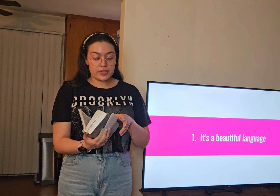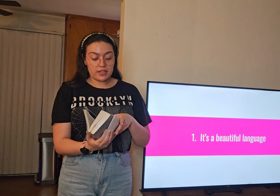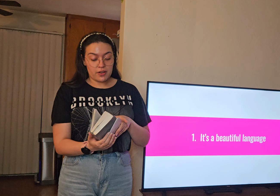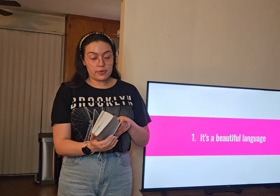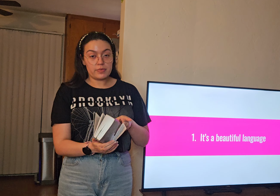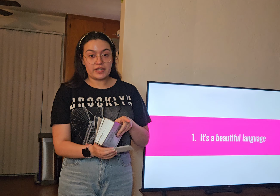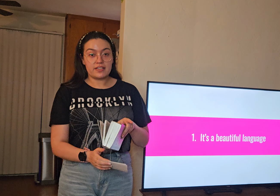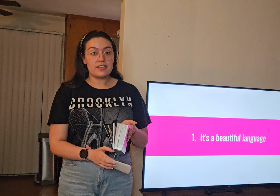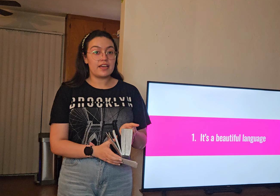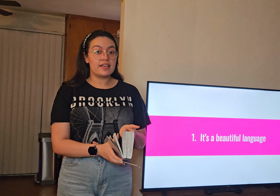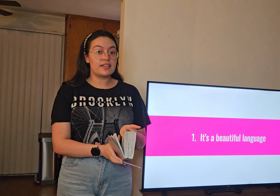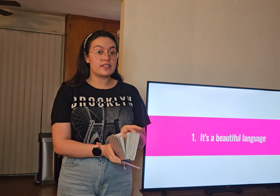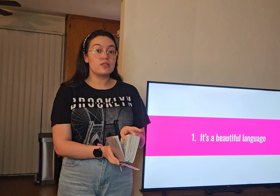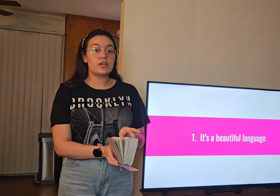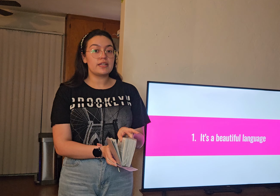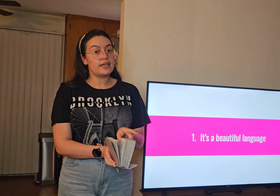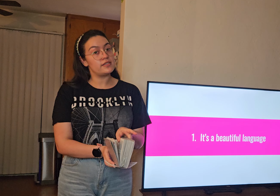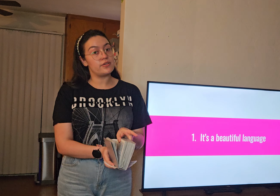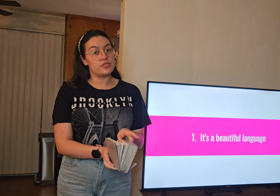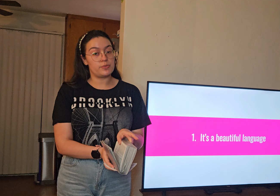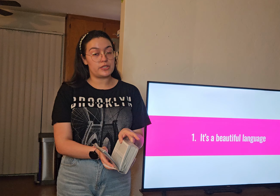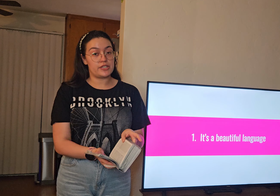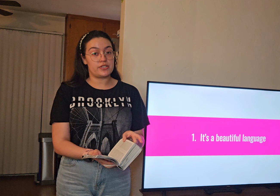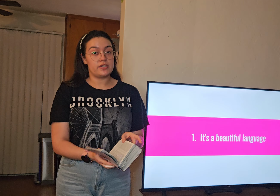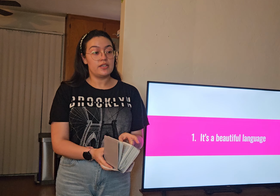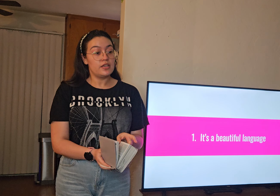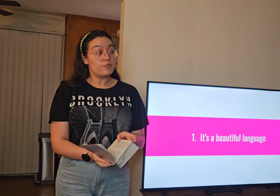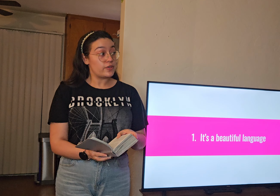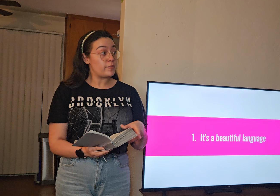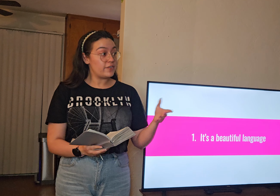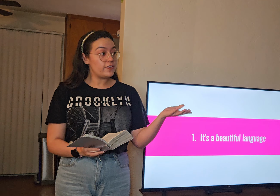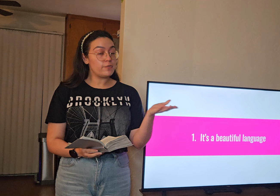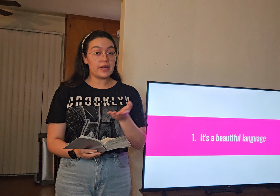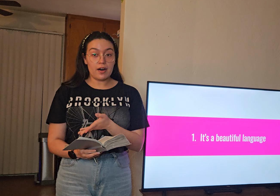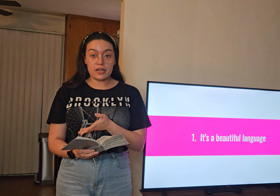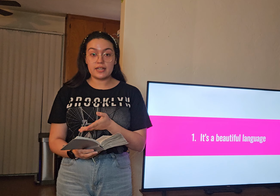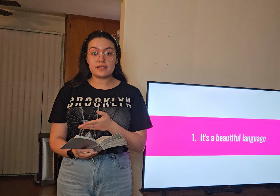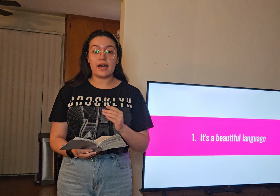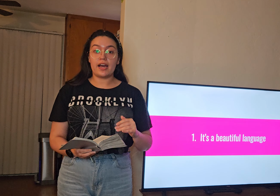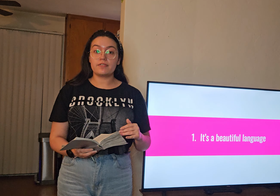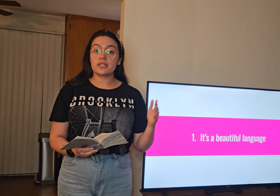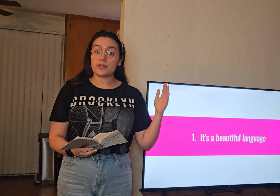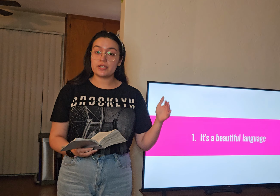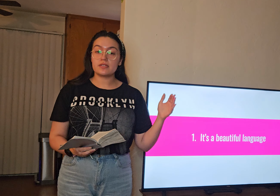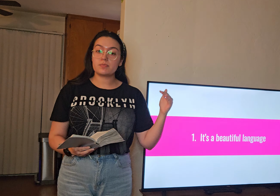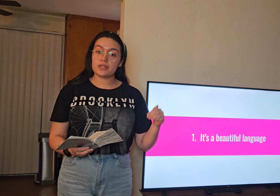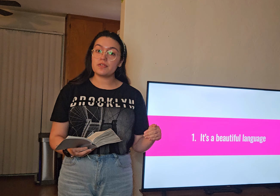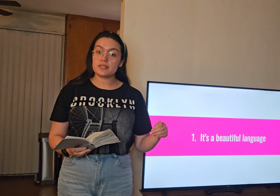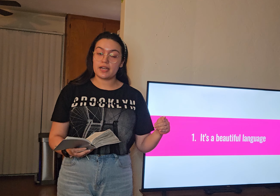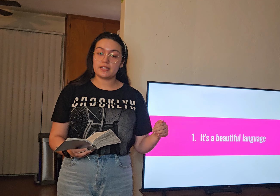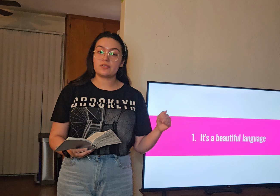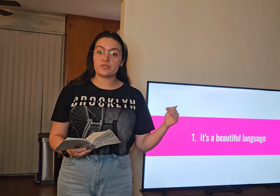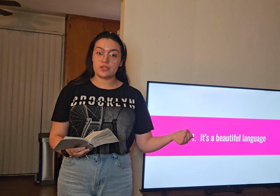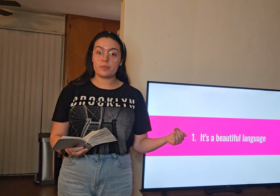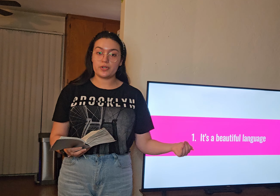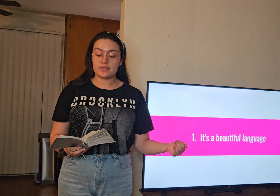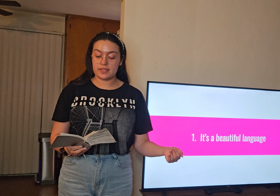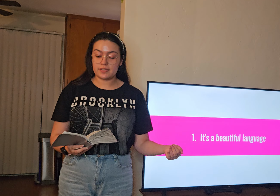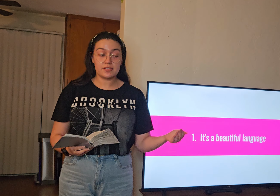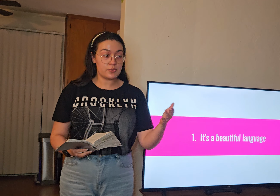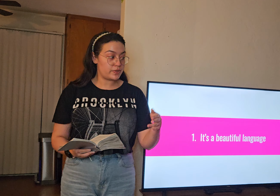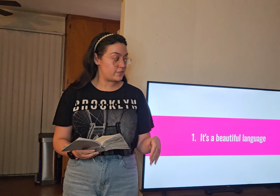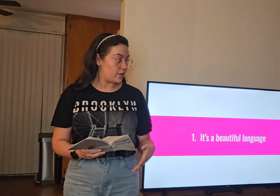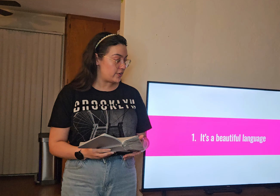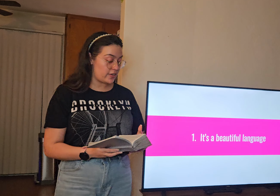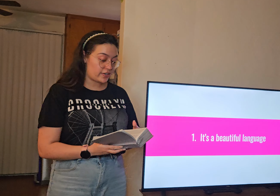look at the screen along with me and look at the ASL interpretation. For the benefit of my audience, I have decreased the speed of the signing to